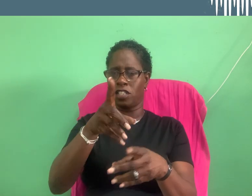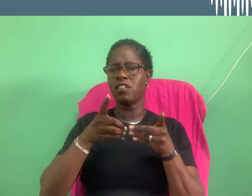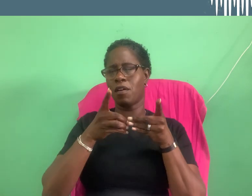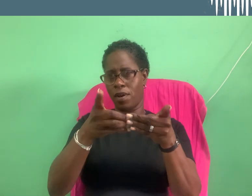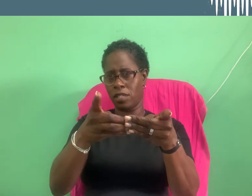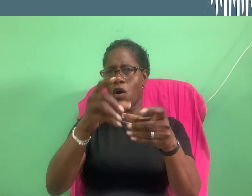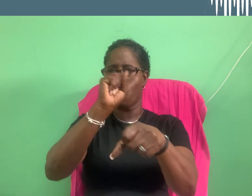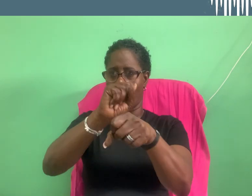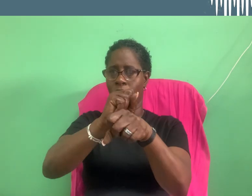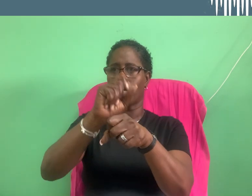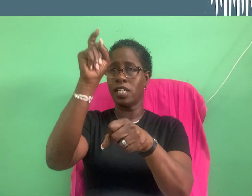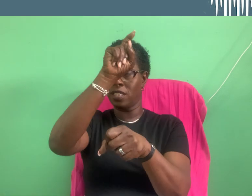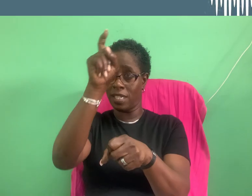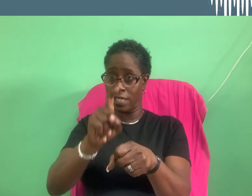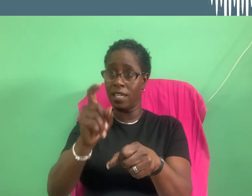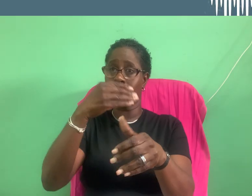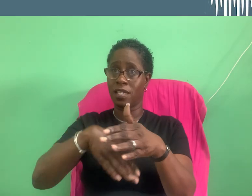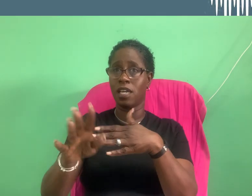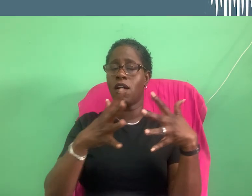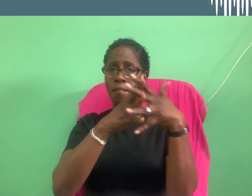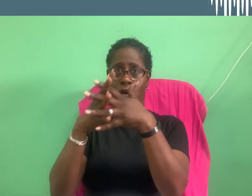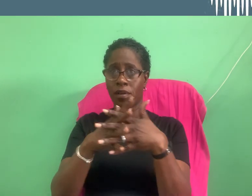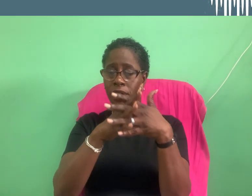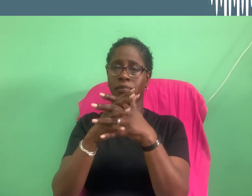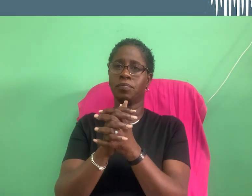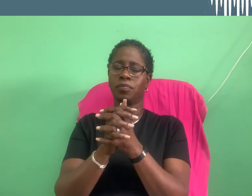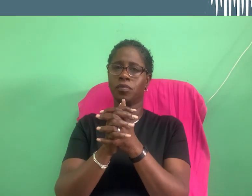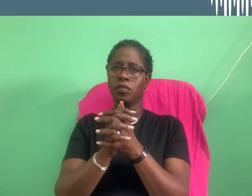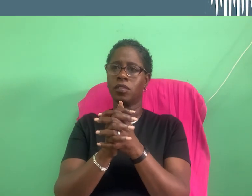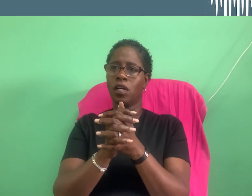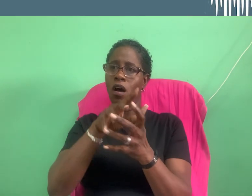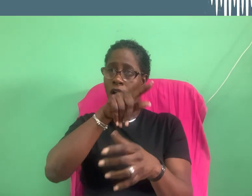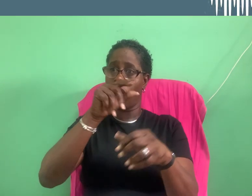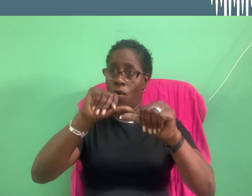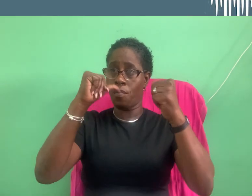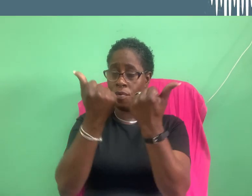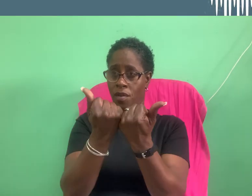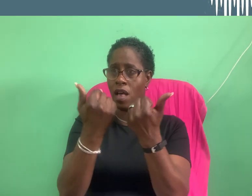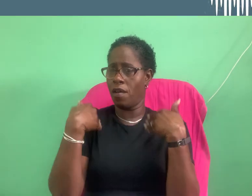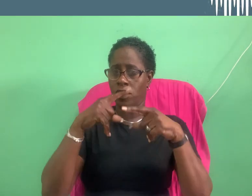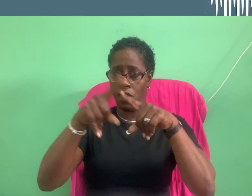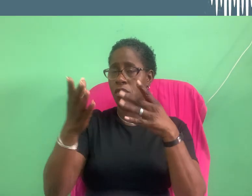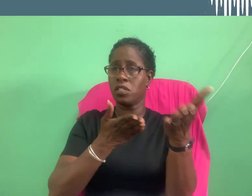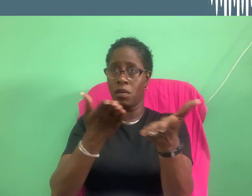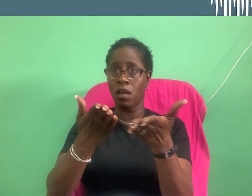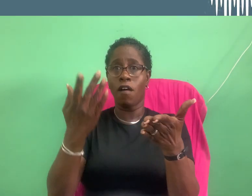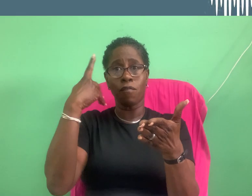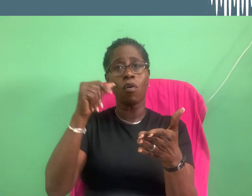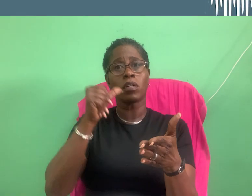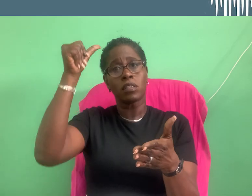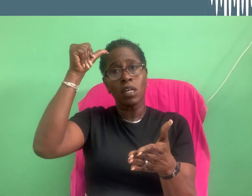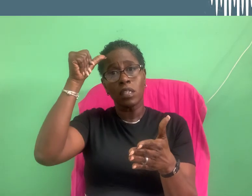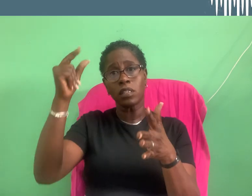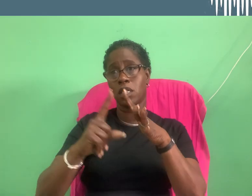Austin, Texas, in the United States for Red Oak Hope. We offer a variety of services for adult survivors